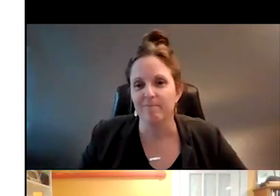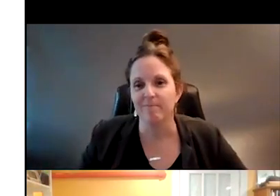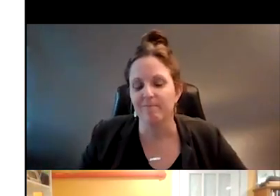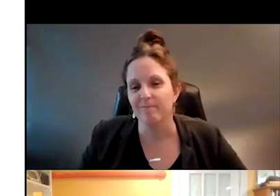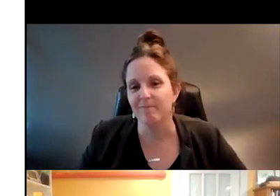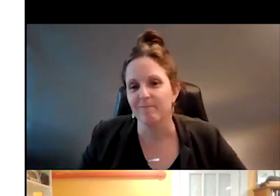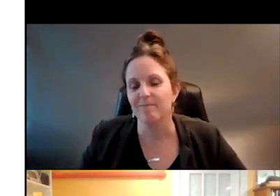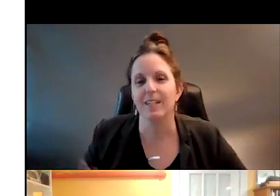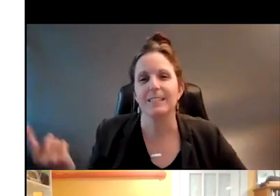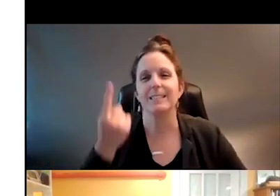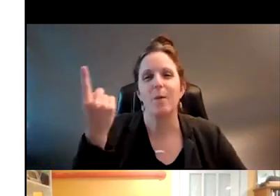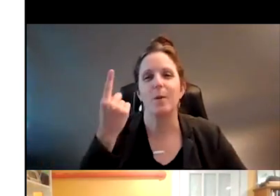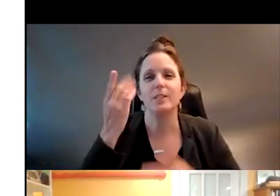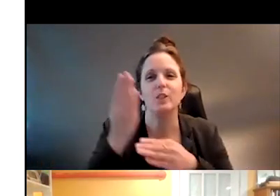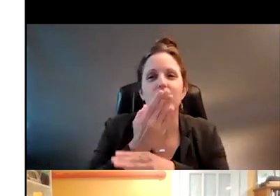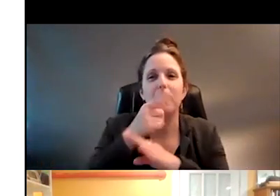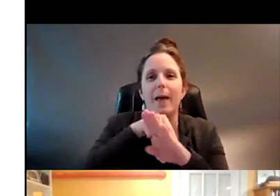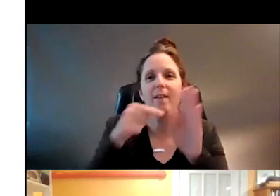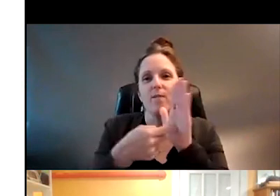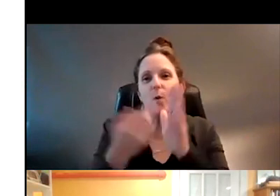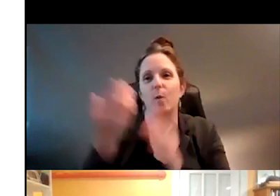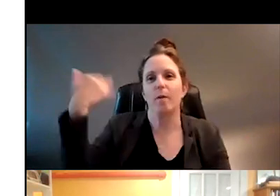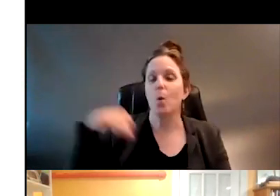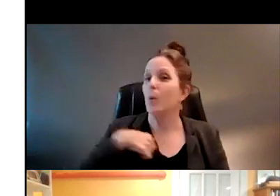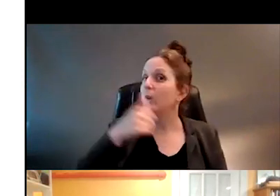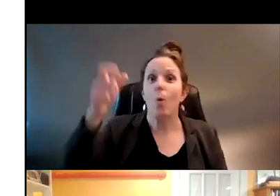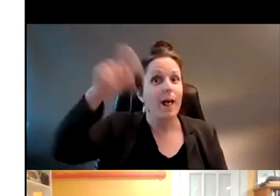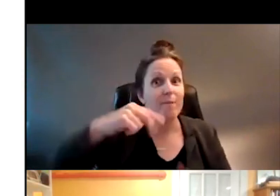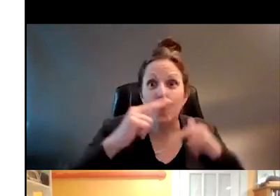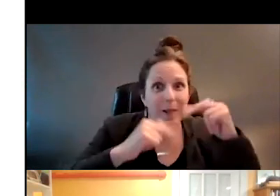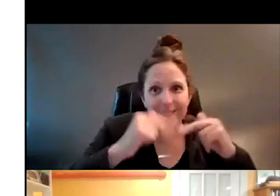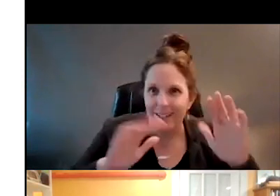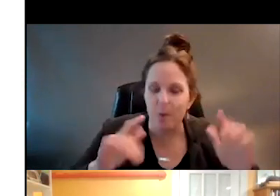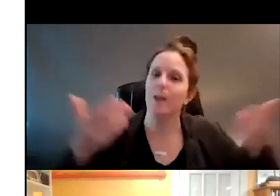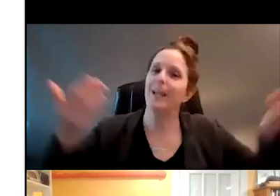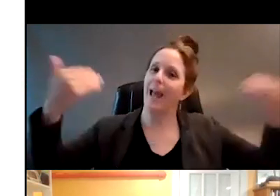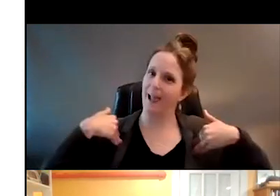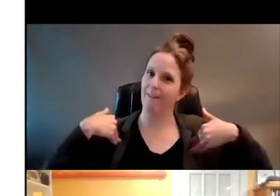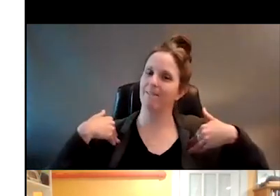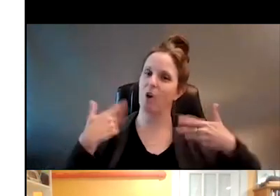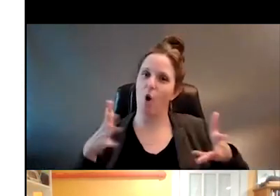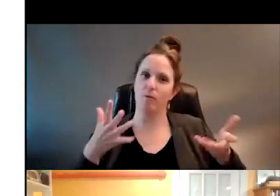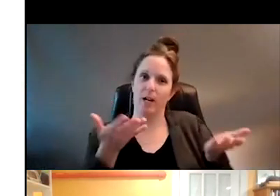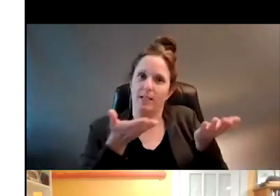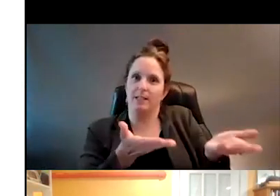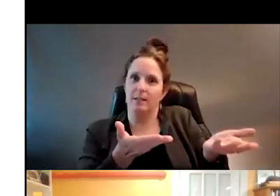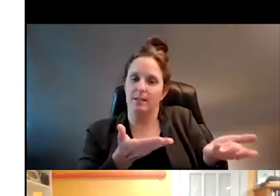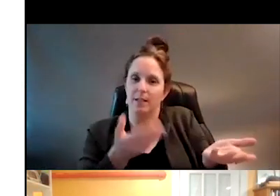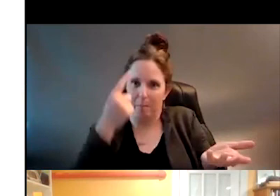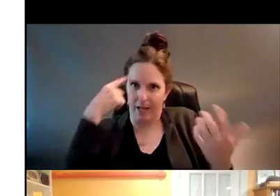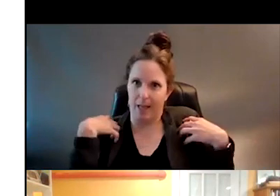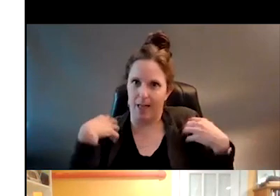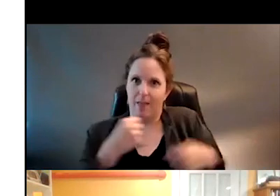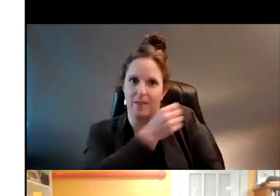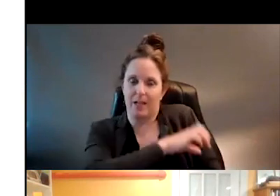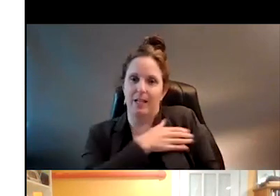was used earlier, we don't actually need to build it. We have it. We actually have an infrastructure, but we need to figure out, and that's the dissemination